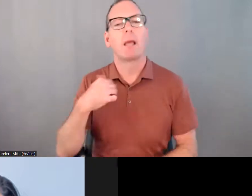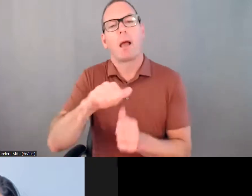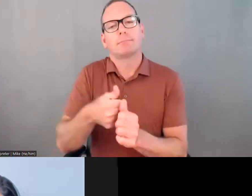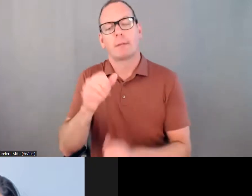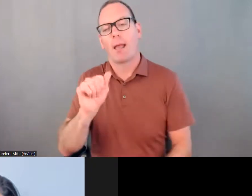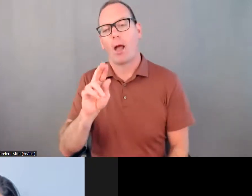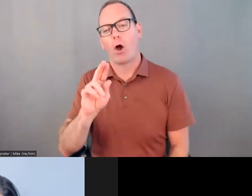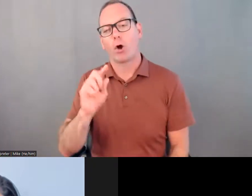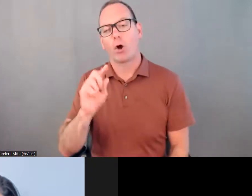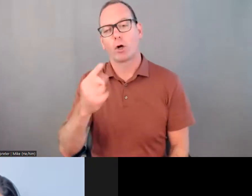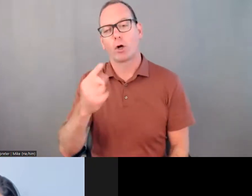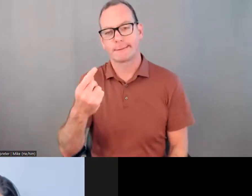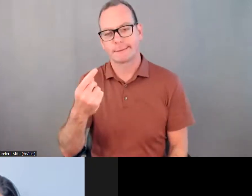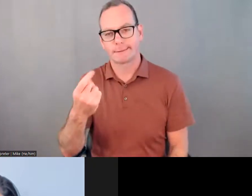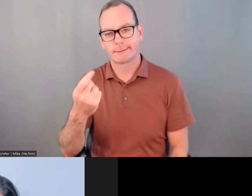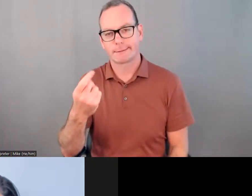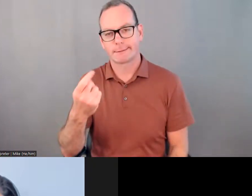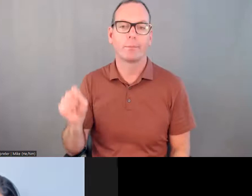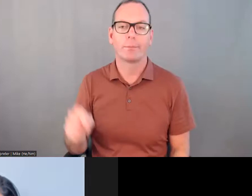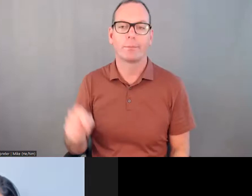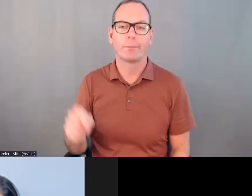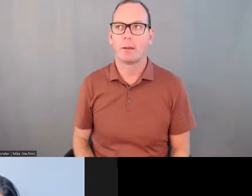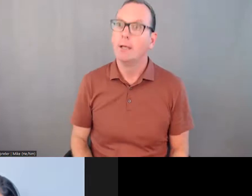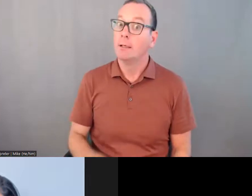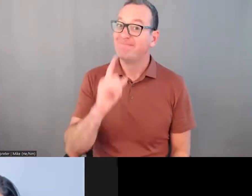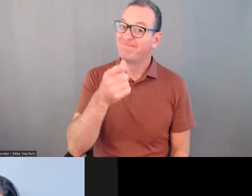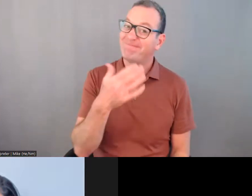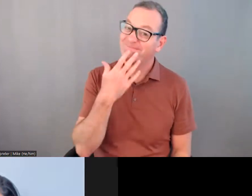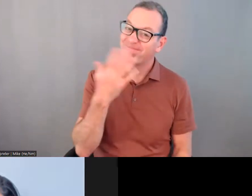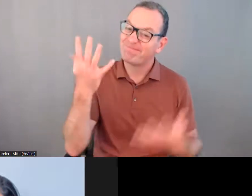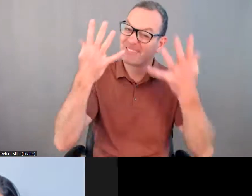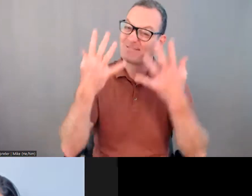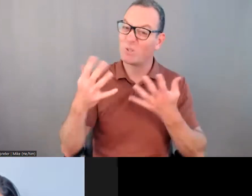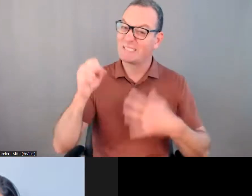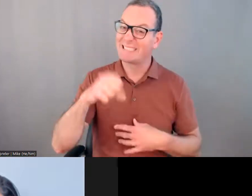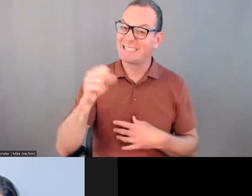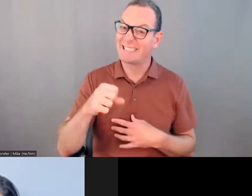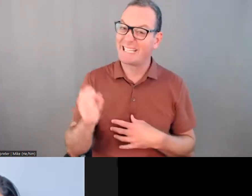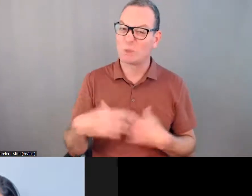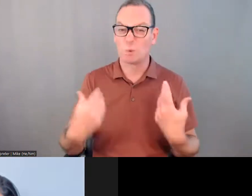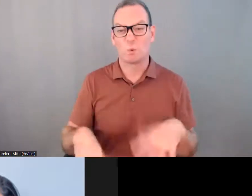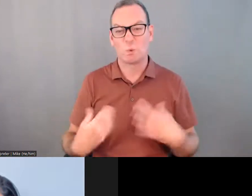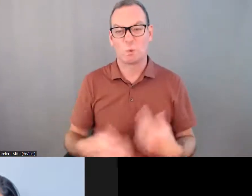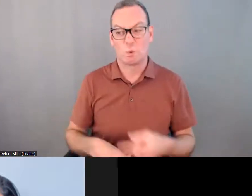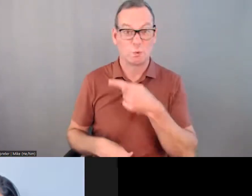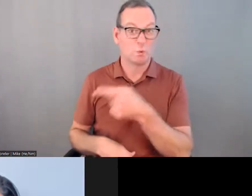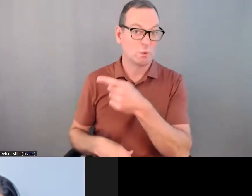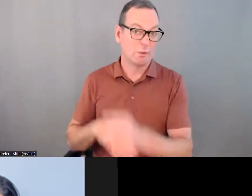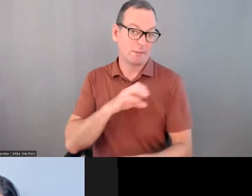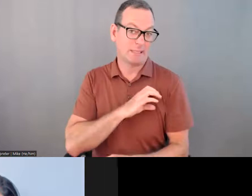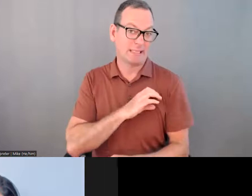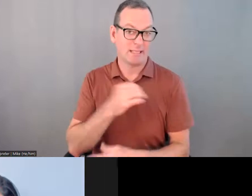Unfortunately, there is a backlog on dealing with them. You're 100% right that there's a stack super high on the number of frauds that come